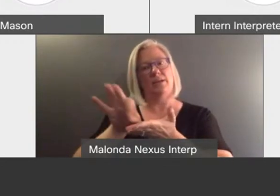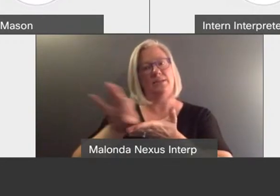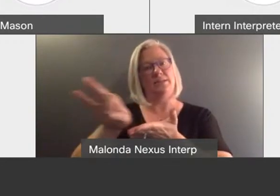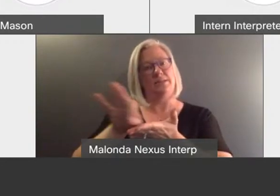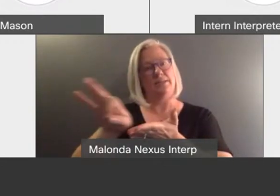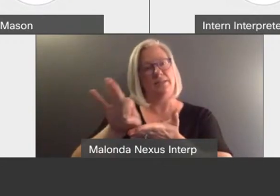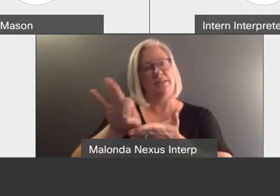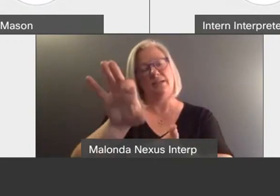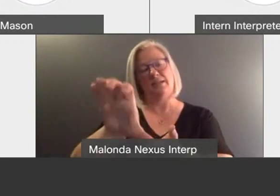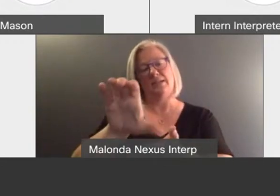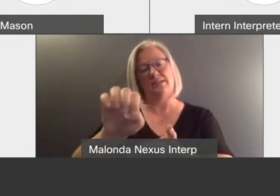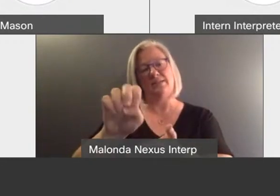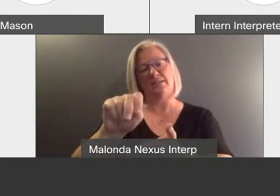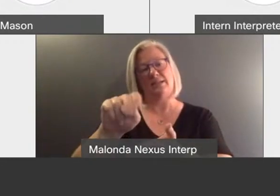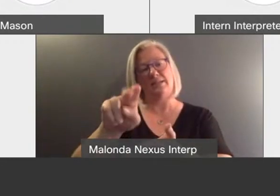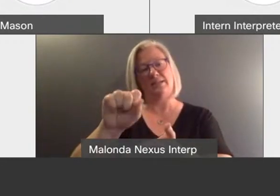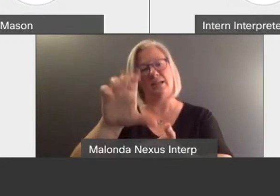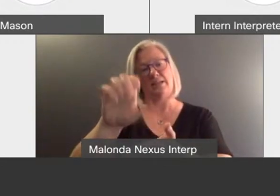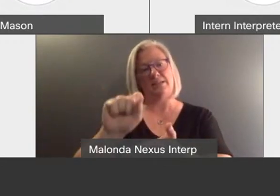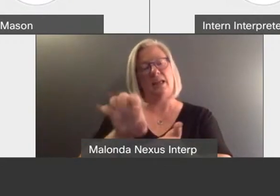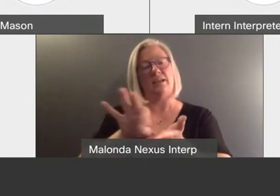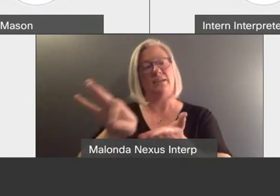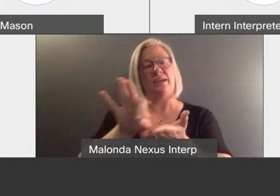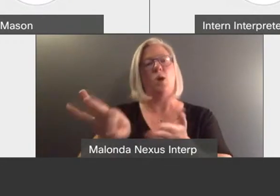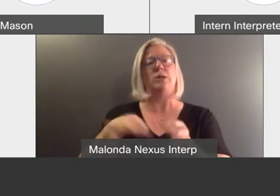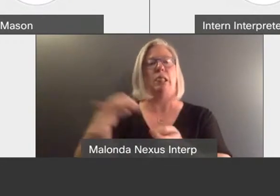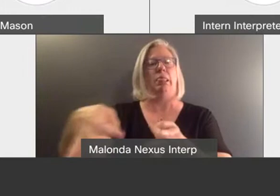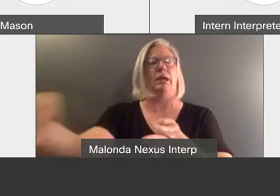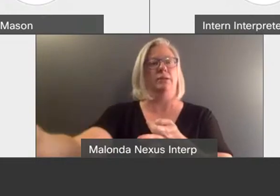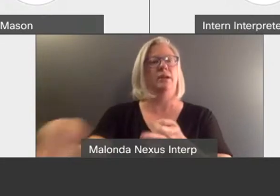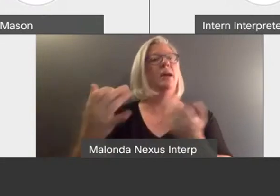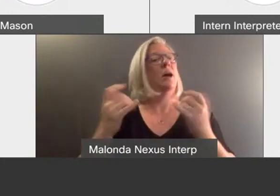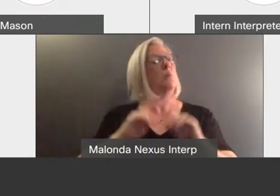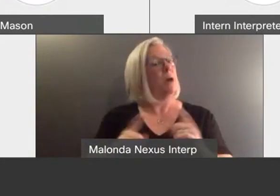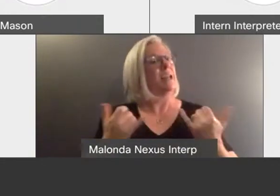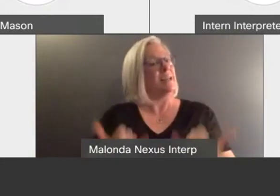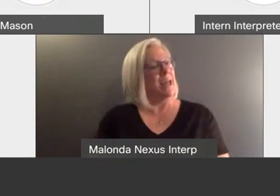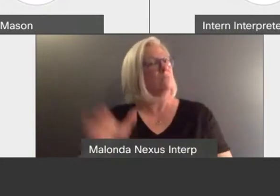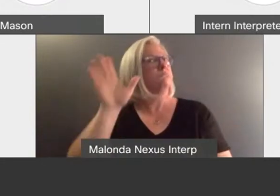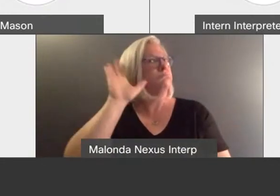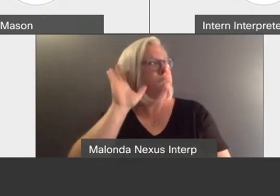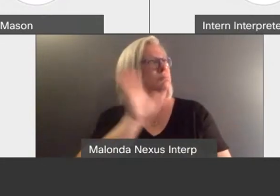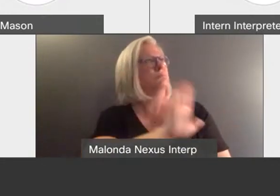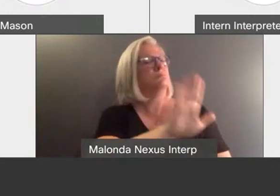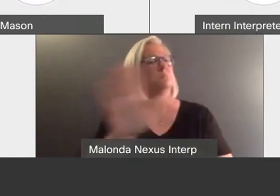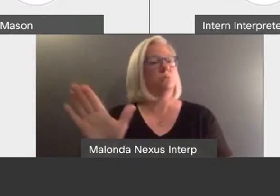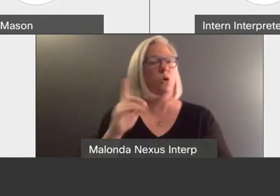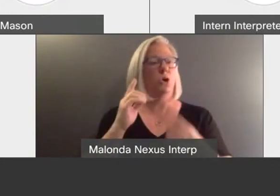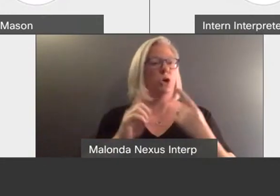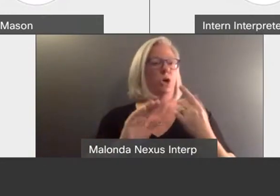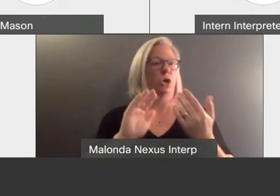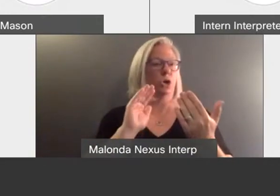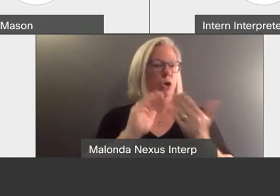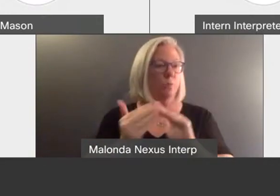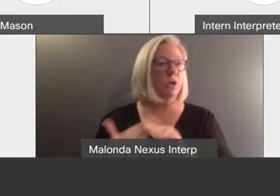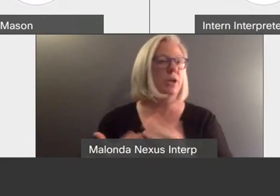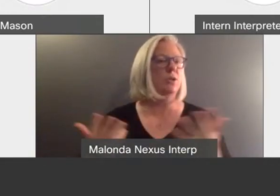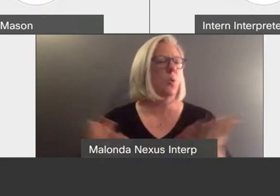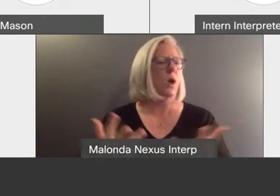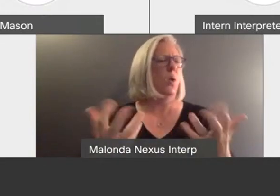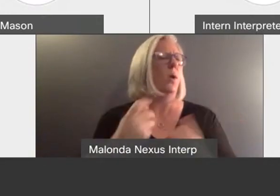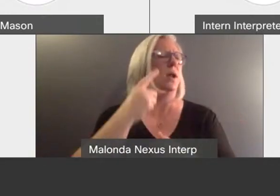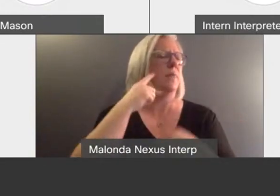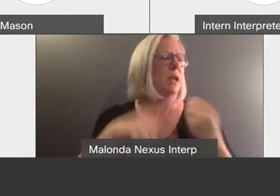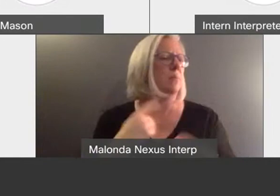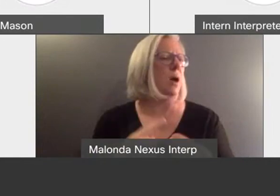though, it is an opportunity for us to hear from you about your communities, the things that you want us to think about, what's unique, how it's changed